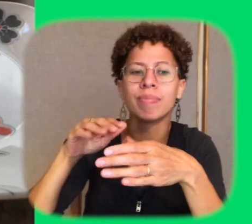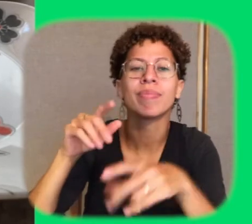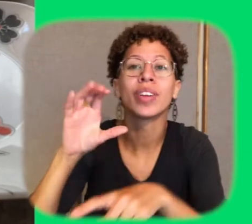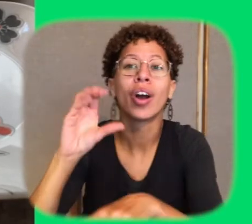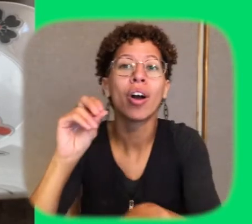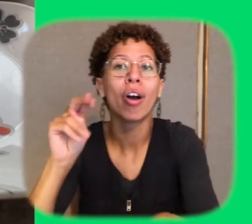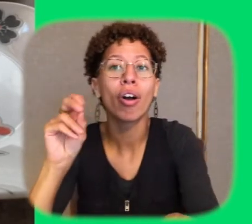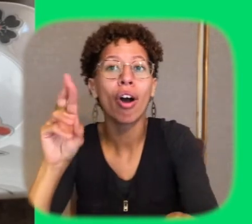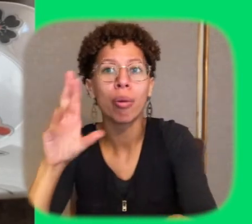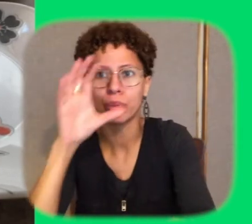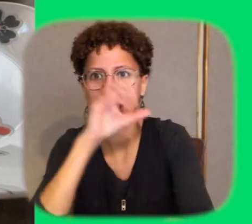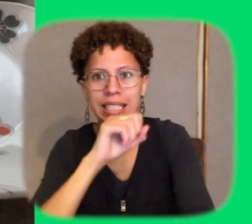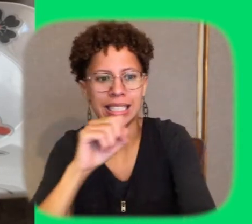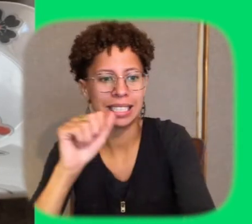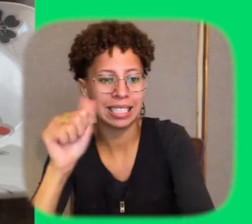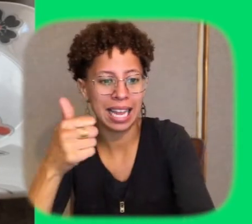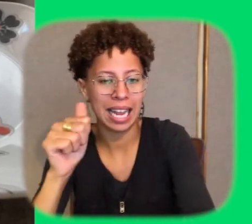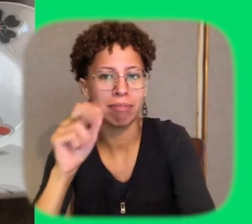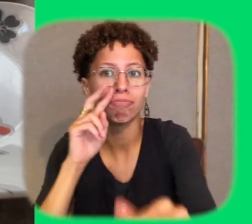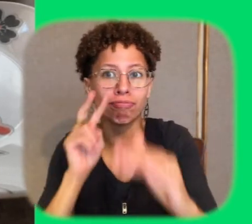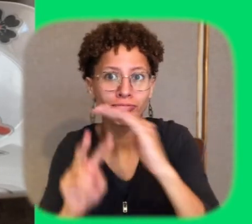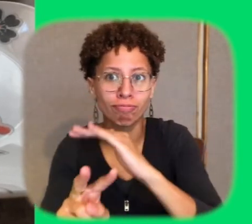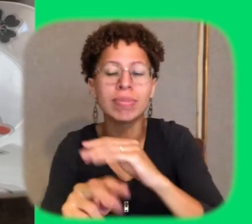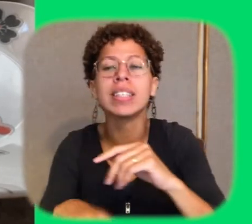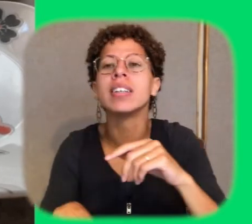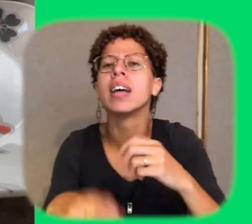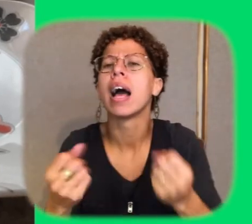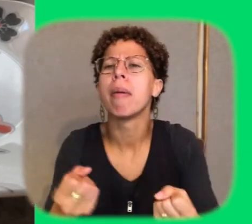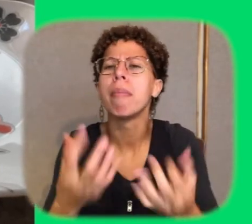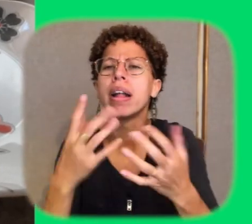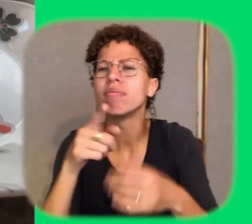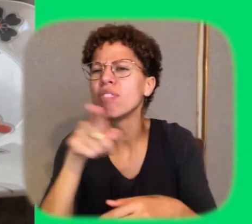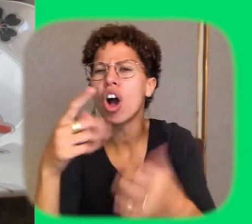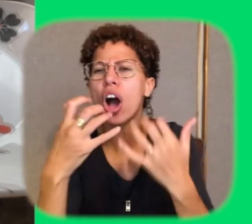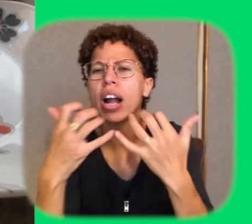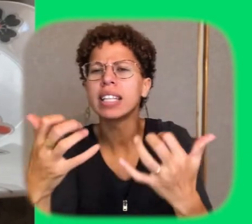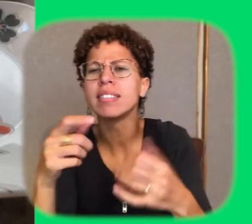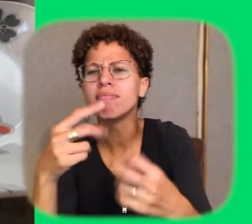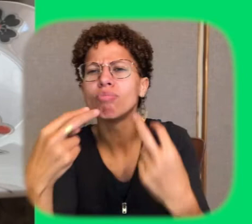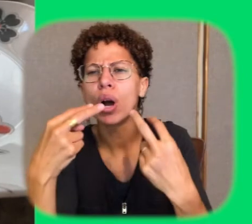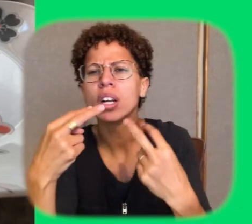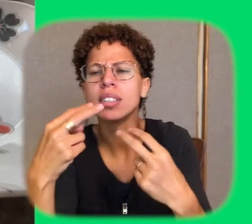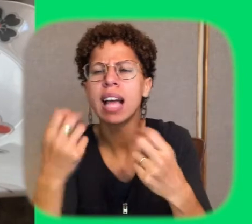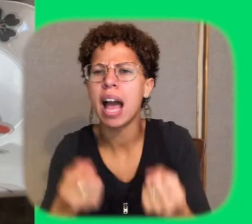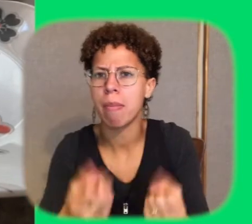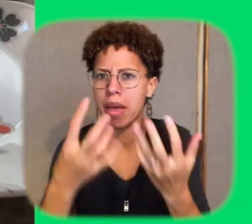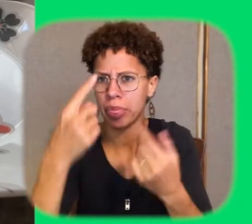our audience how many paper clips can fit in this cup of water before it spills out.